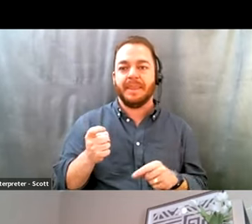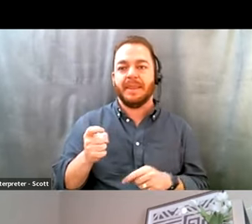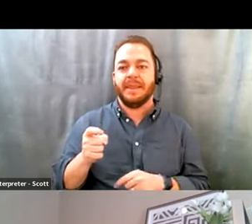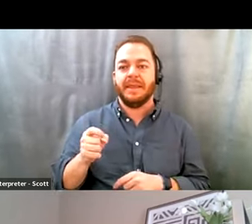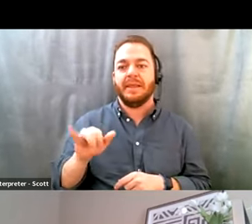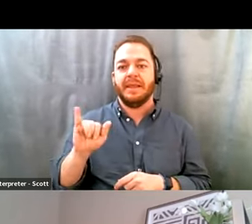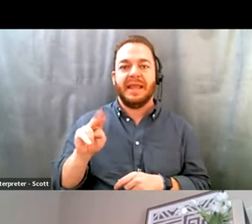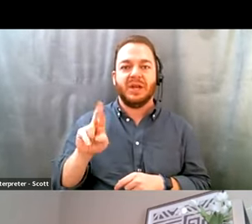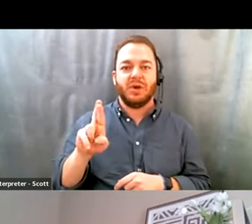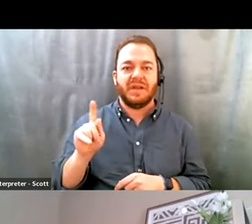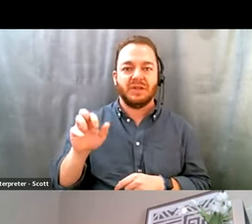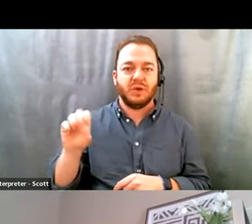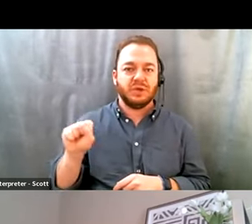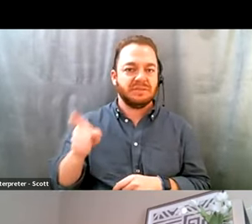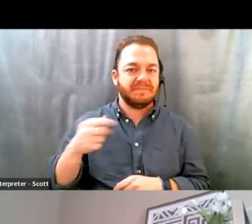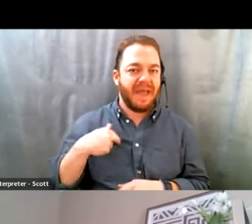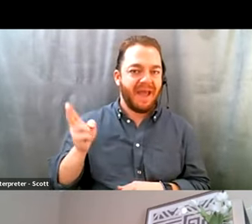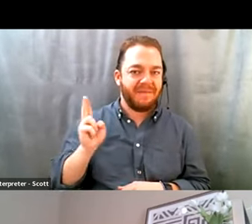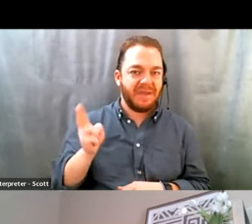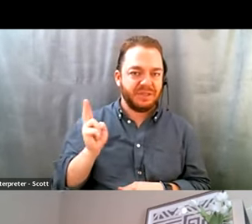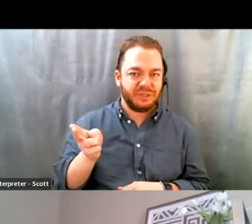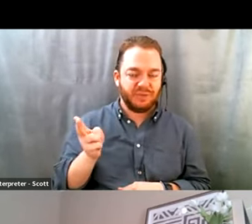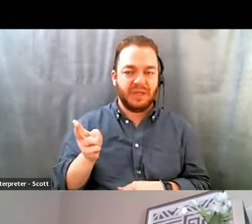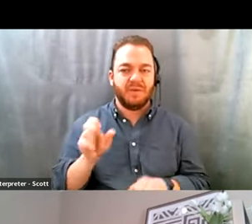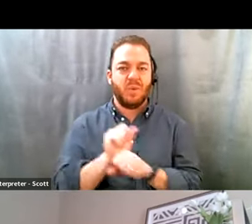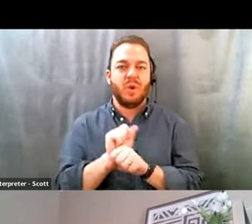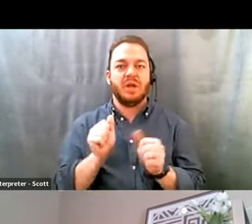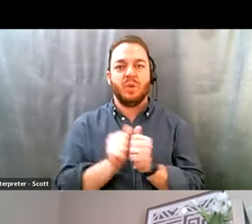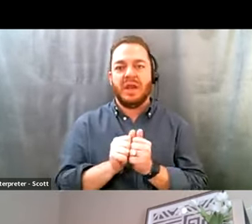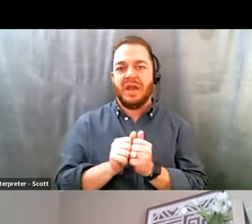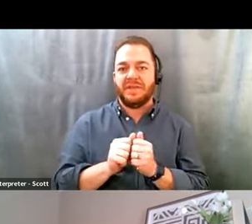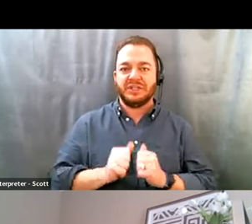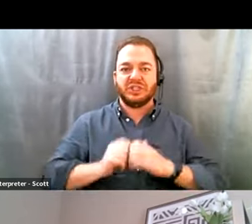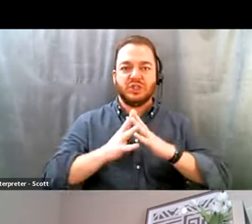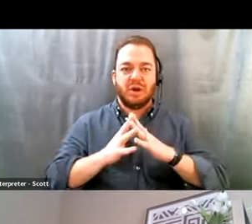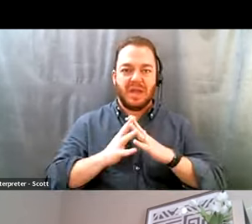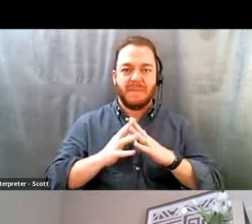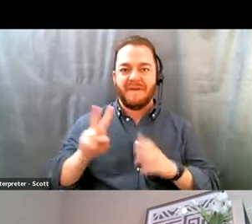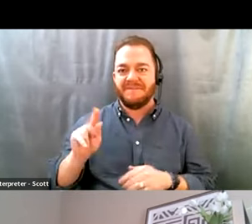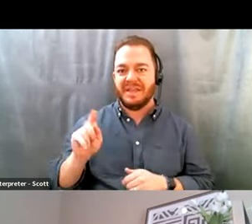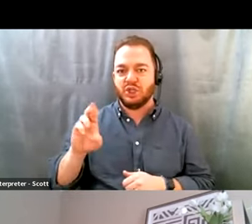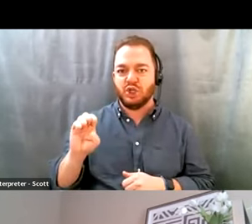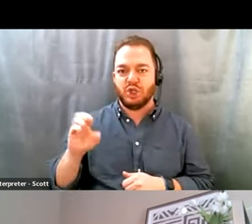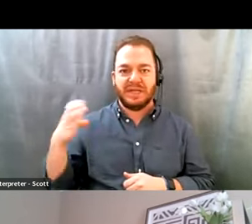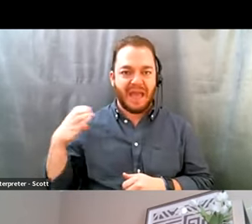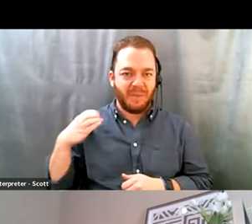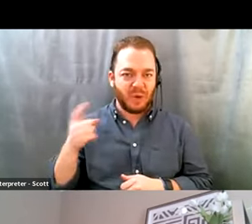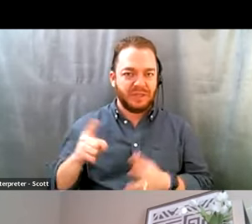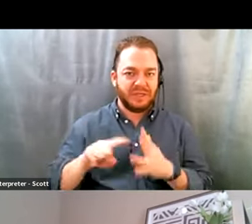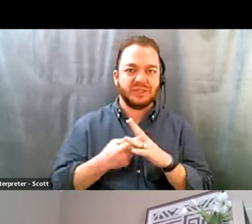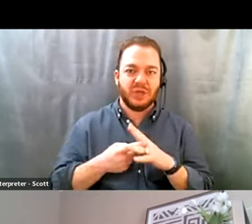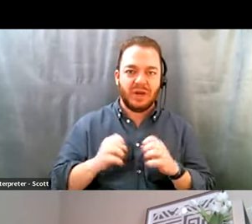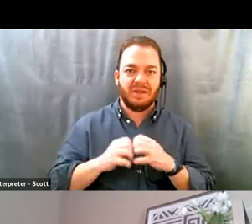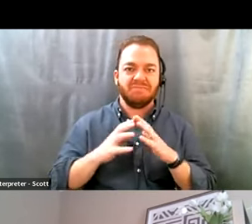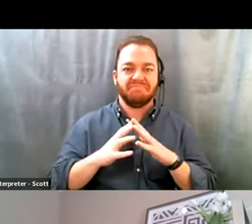he has a history of working with startups, venture capital, started his own venture capital